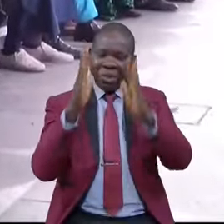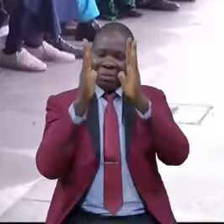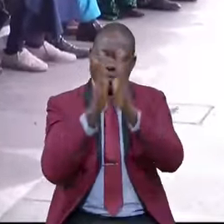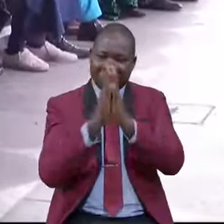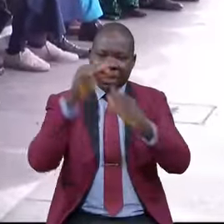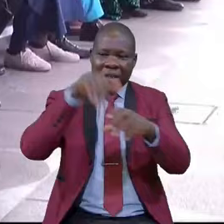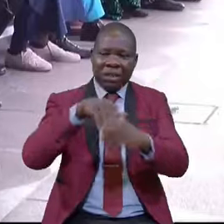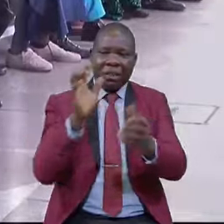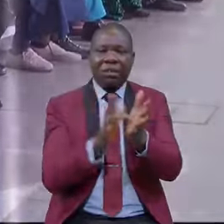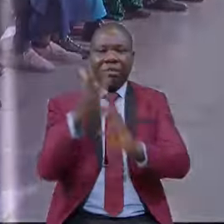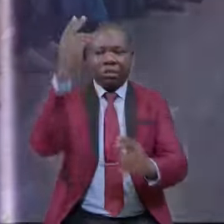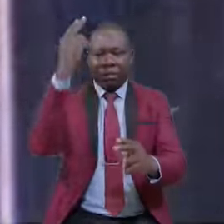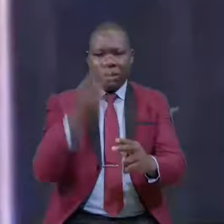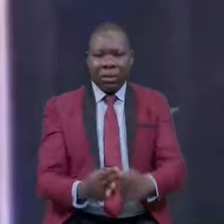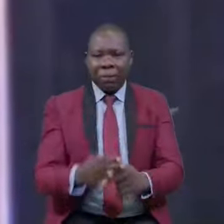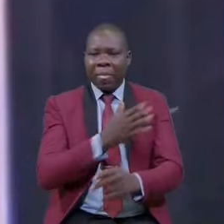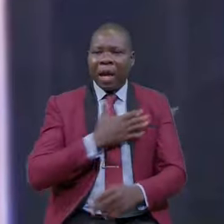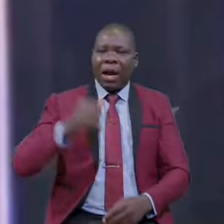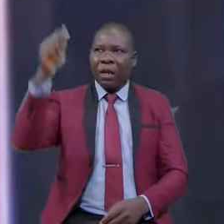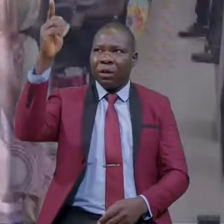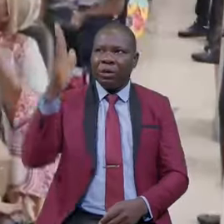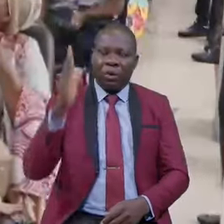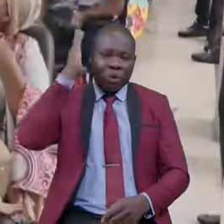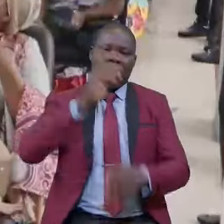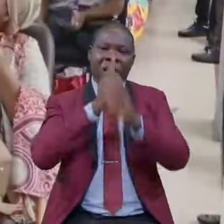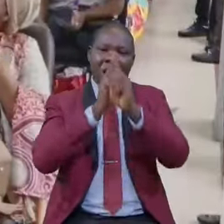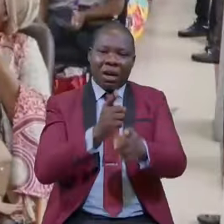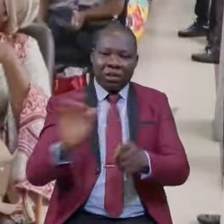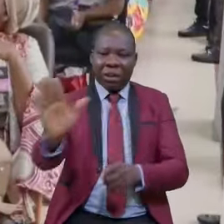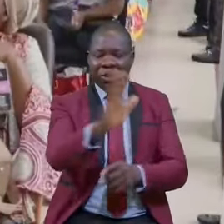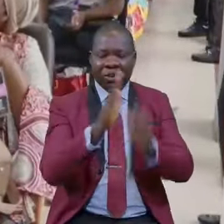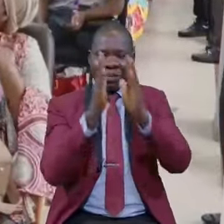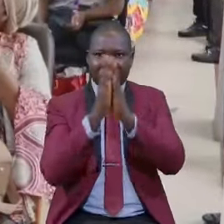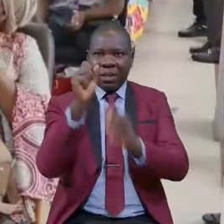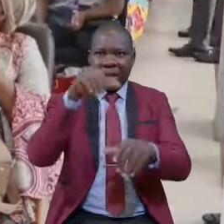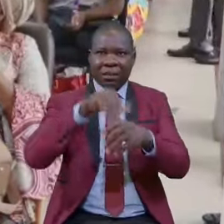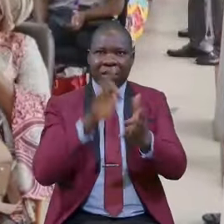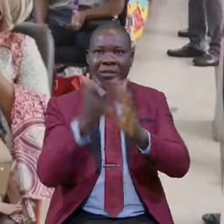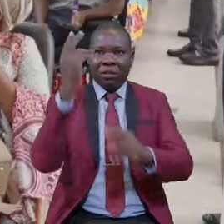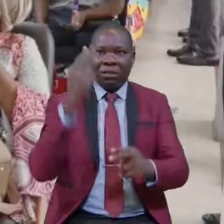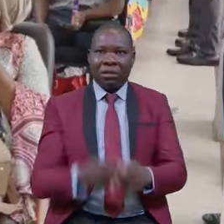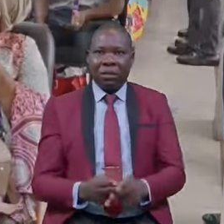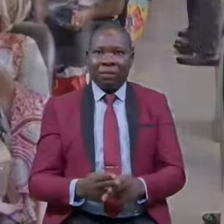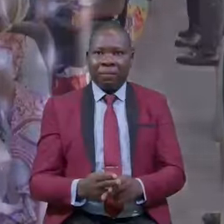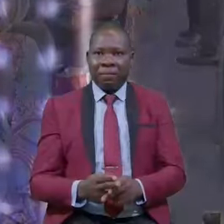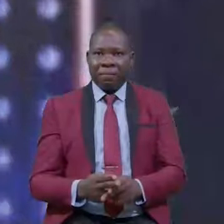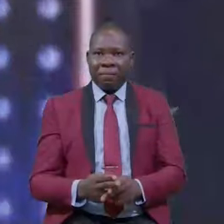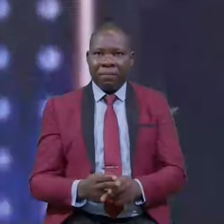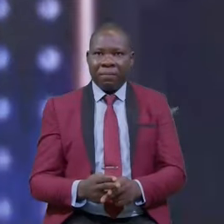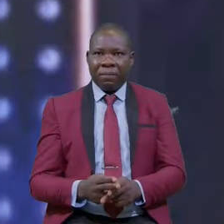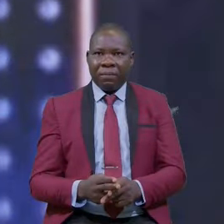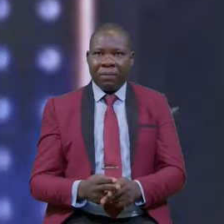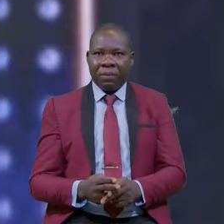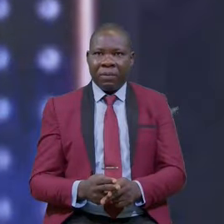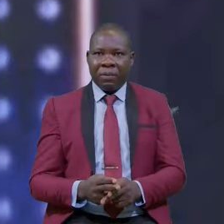and God will et Dieu answer your va prayer. Exaucer tes prières. We started on Thursday. Nous avons commencé les jeudis.